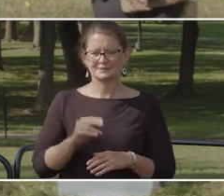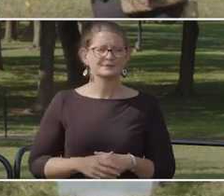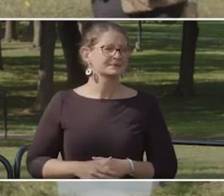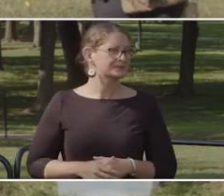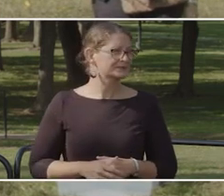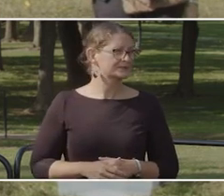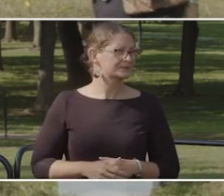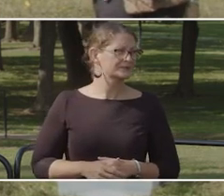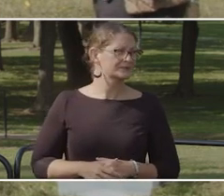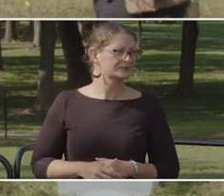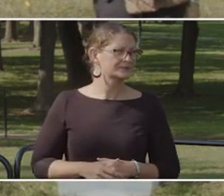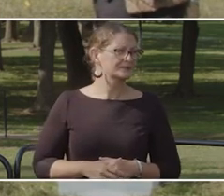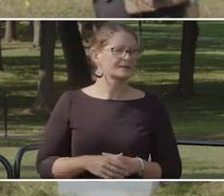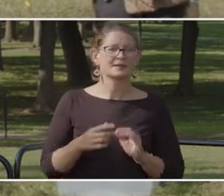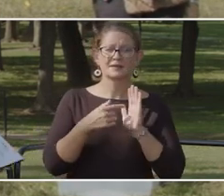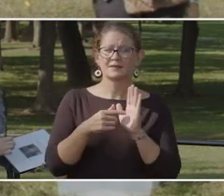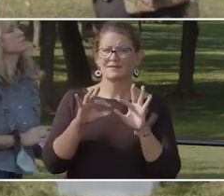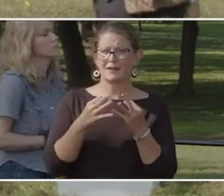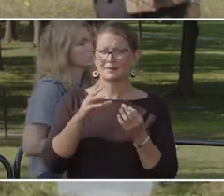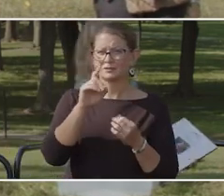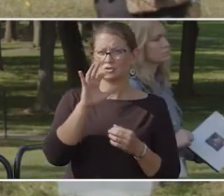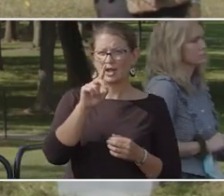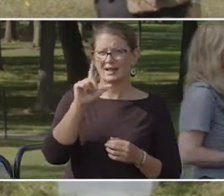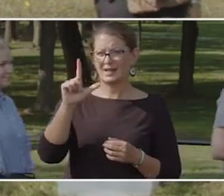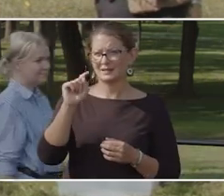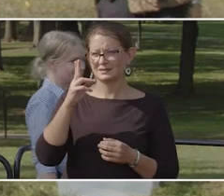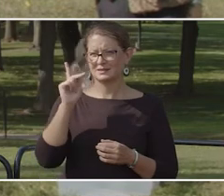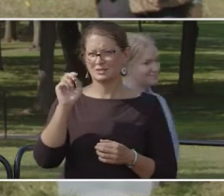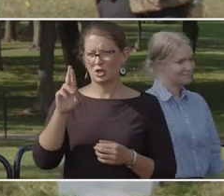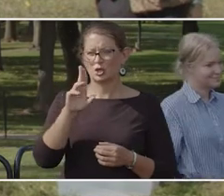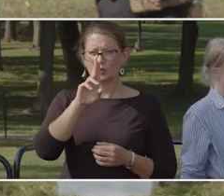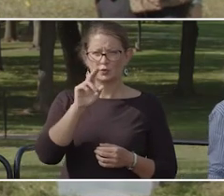On behalf of the family of Donald L. Tucker, U.S. Army.